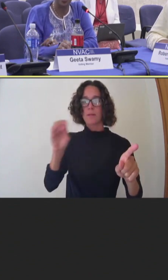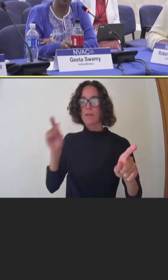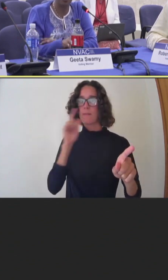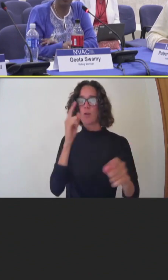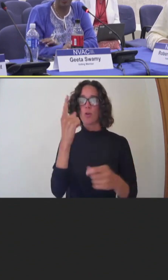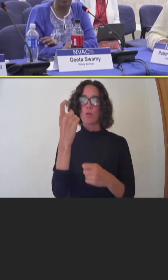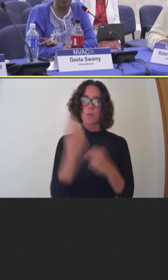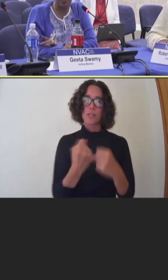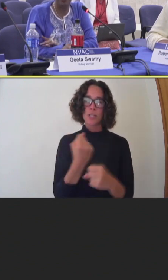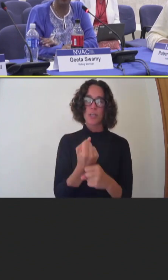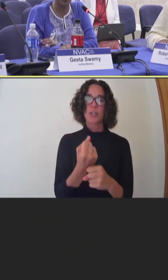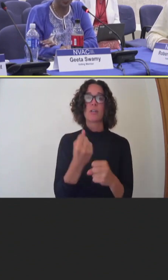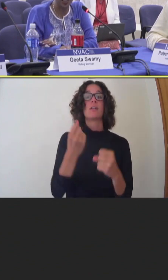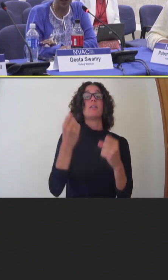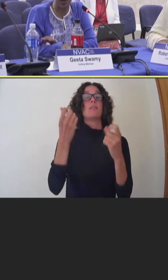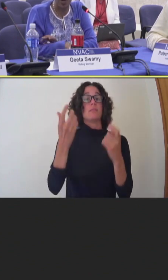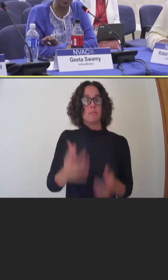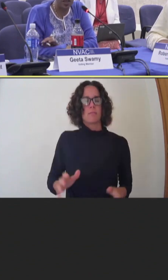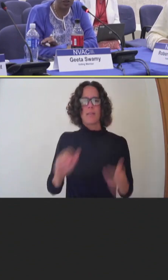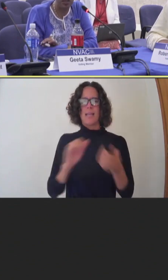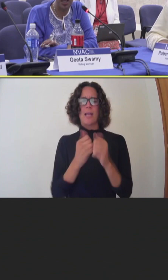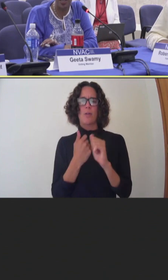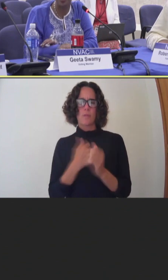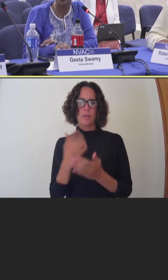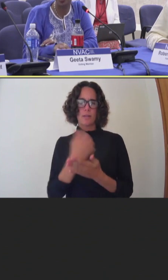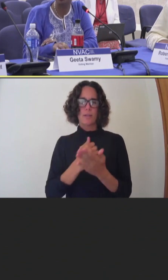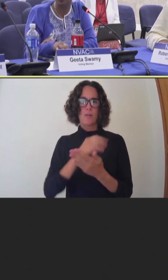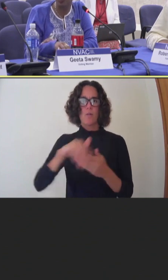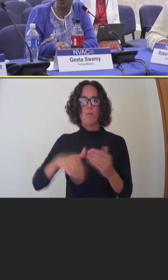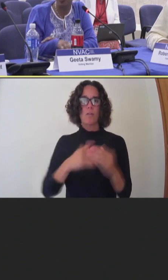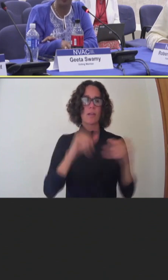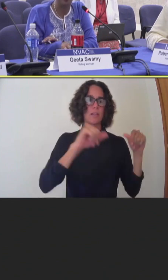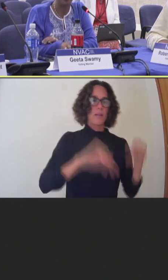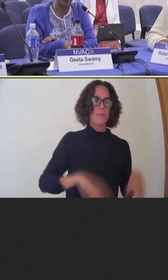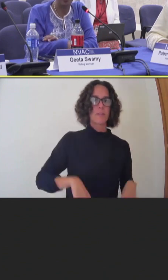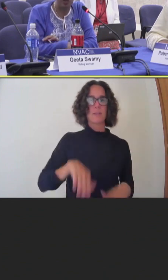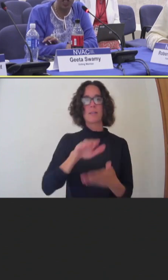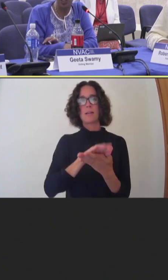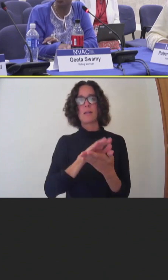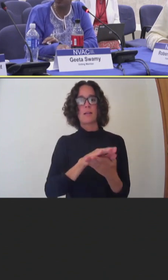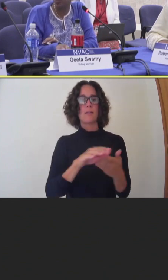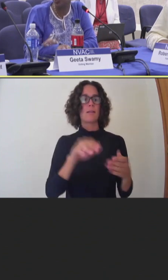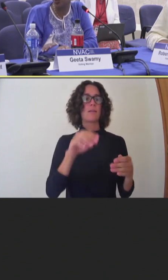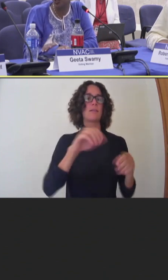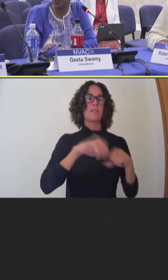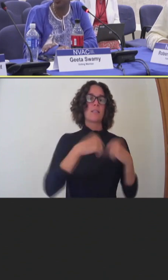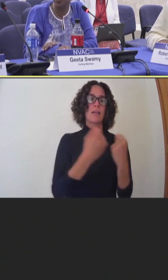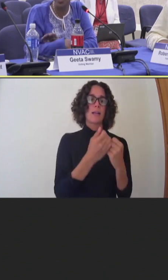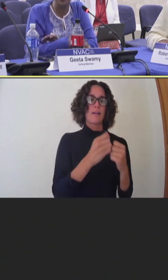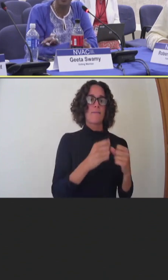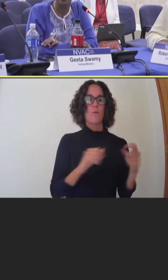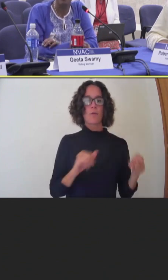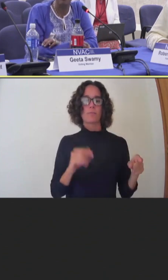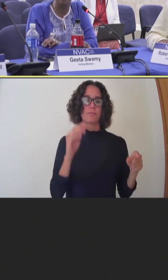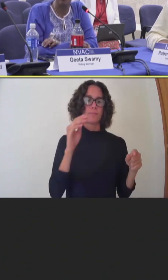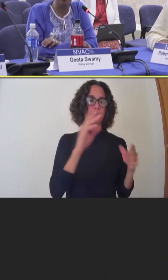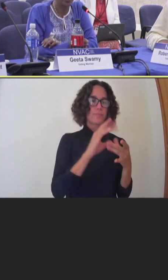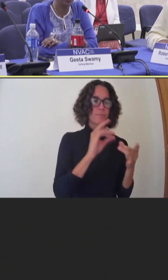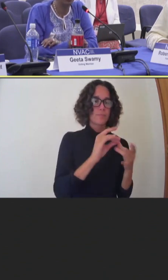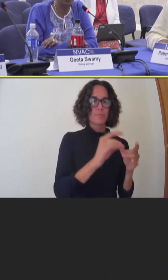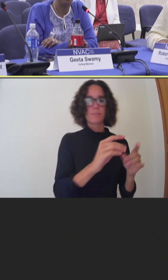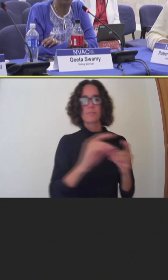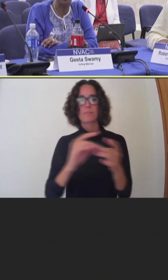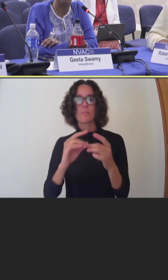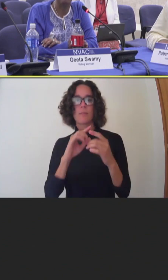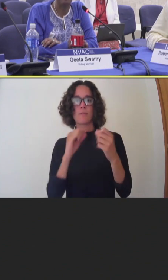get all of our scientific or academic societies to put forth information to providers on what to use? We do